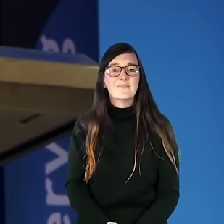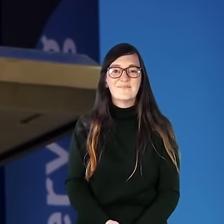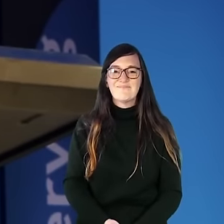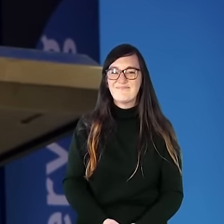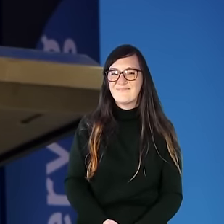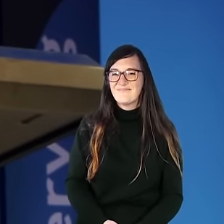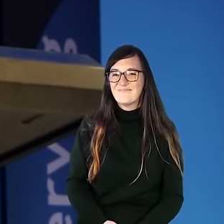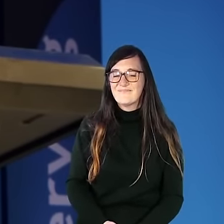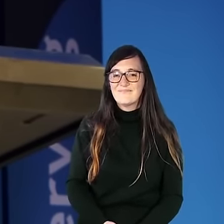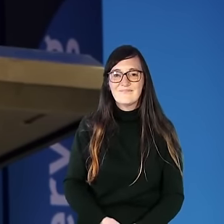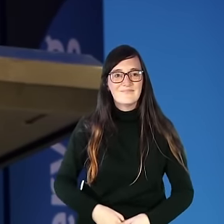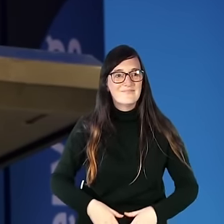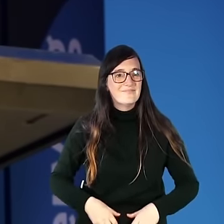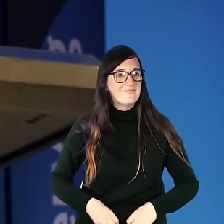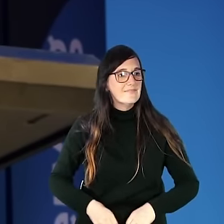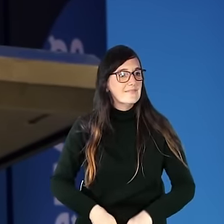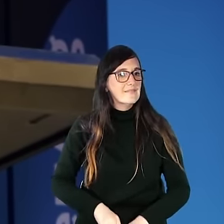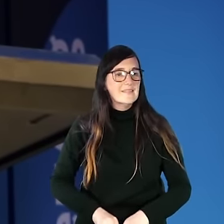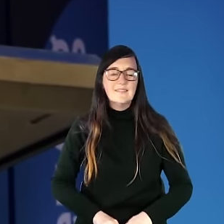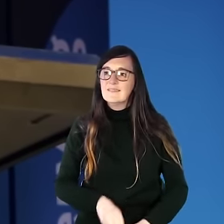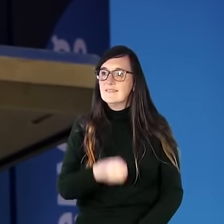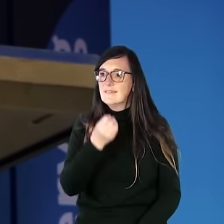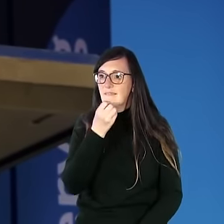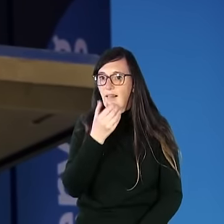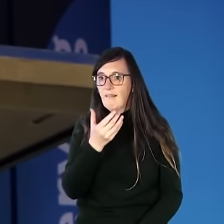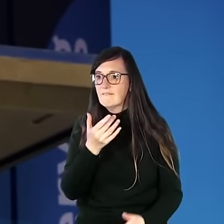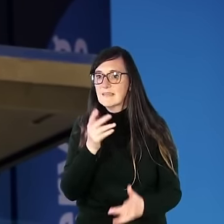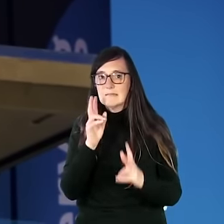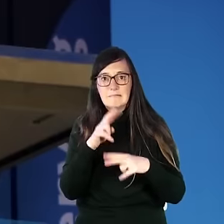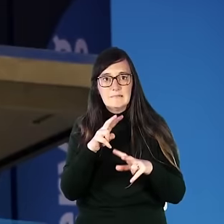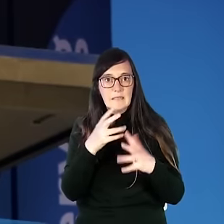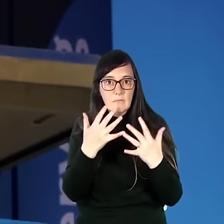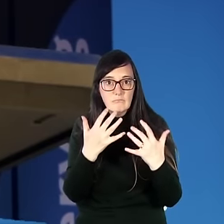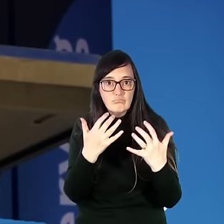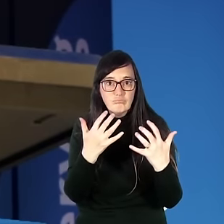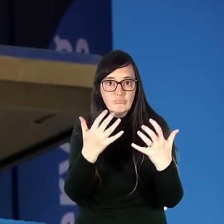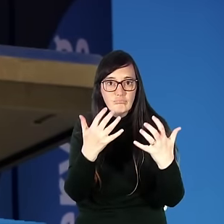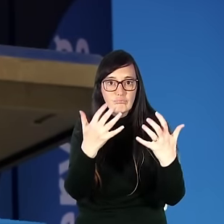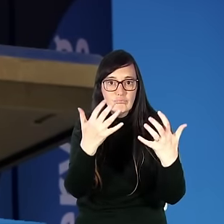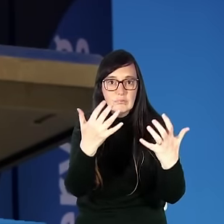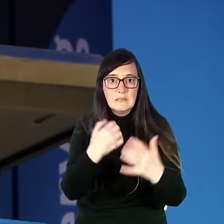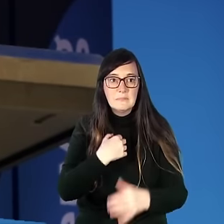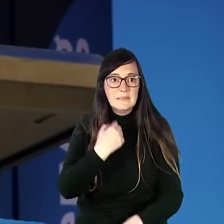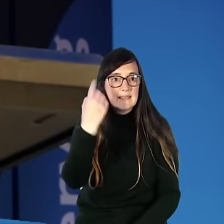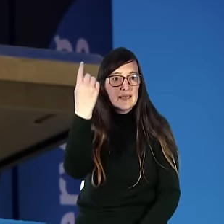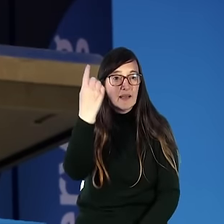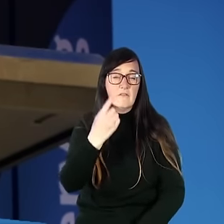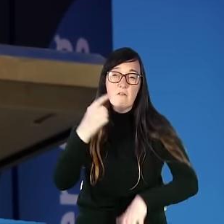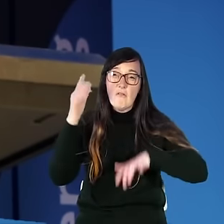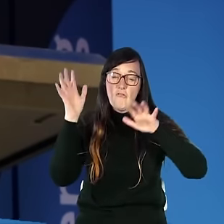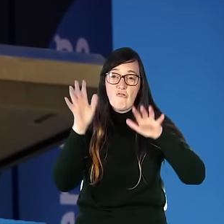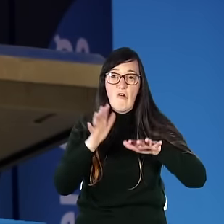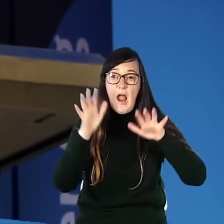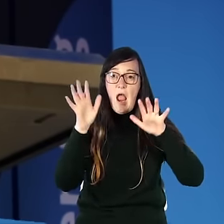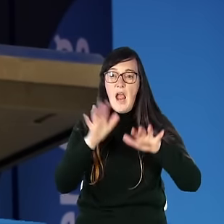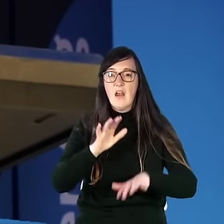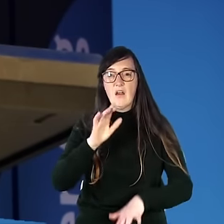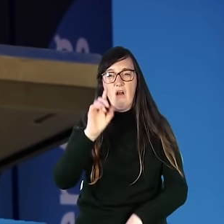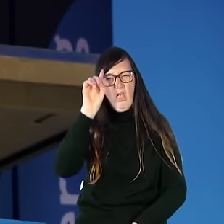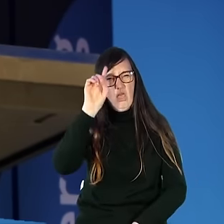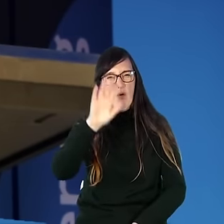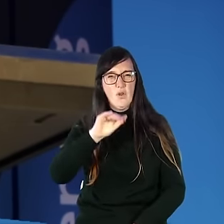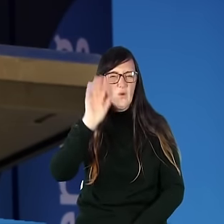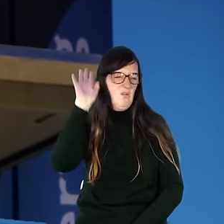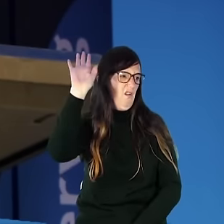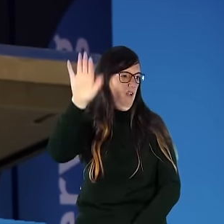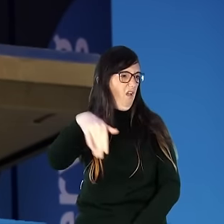Great. Well, it's so lovely to see this place packed here tonight. When I was walking here in the pouring rain, I thought you might all stay at home and maybe watch it